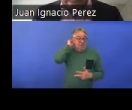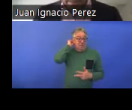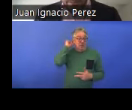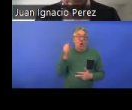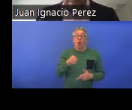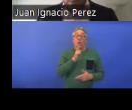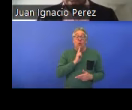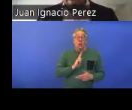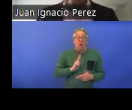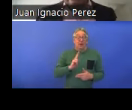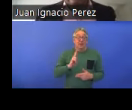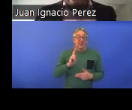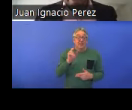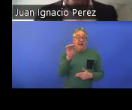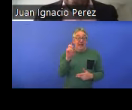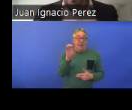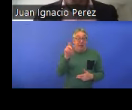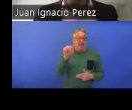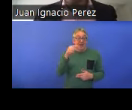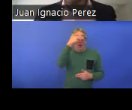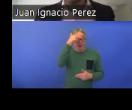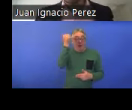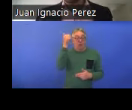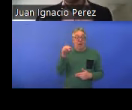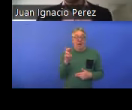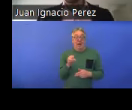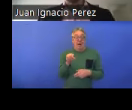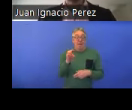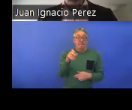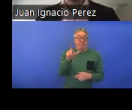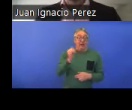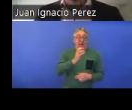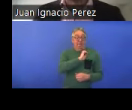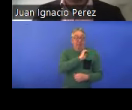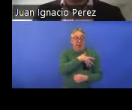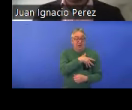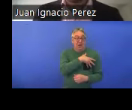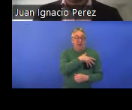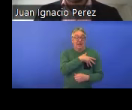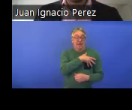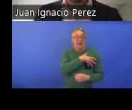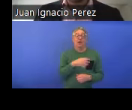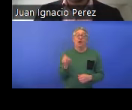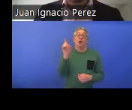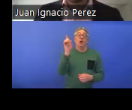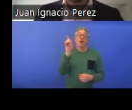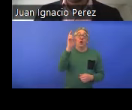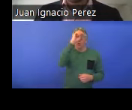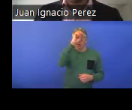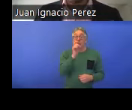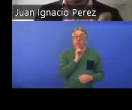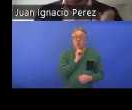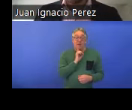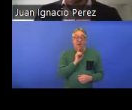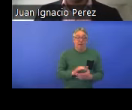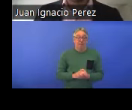Honduras, Kiribati, Lithuania, Mali, Palestine, and Dominican Republic next March, at different stages of the process,